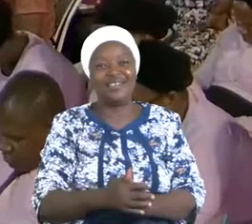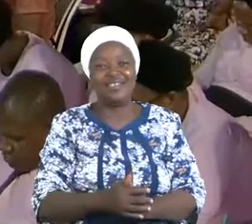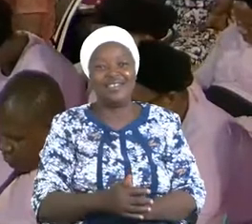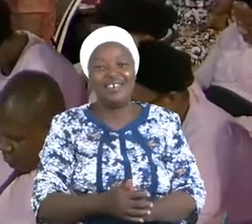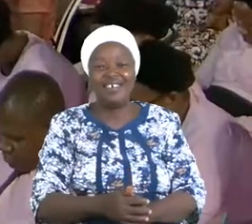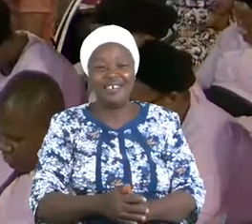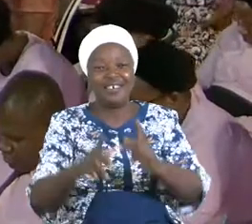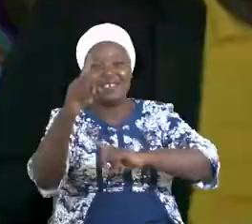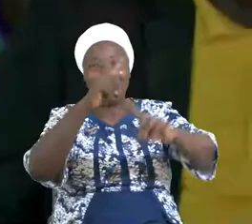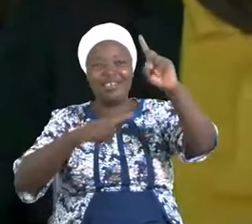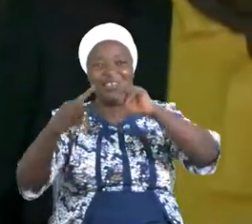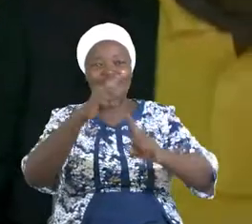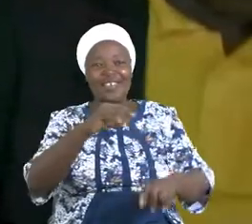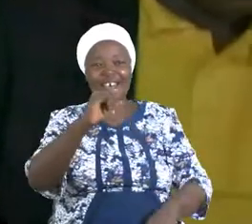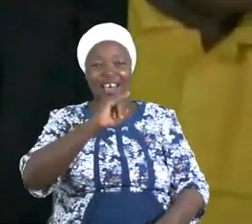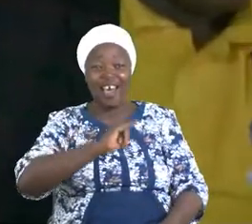will stand